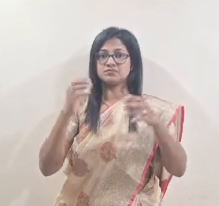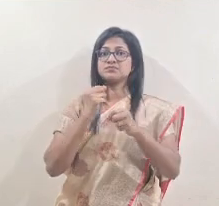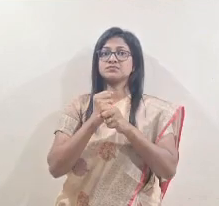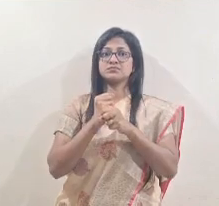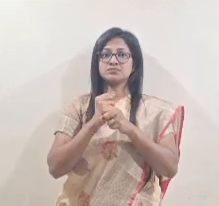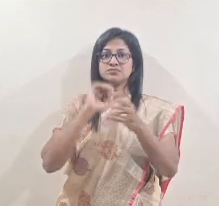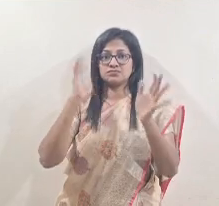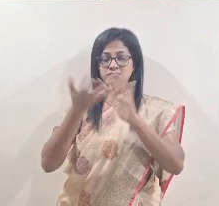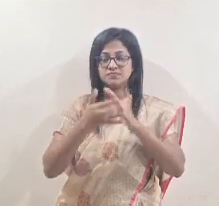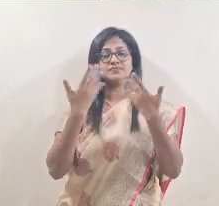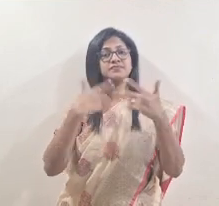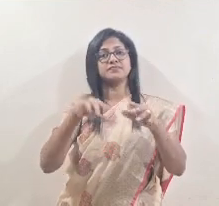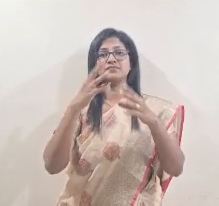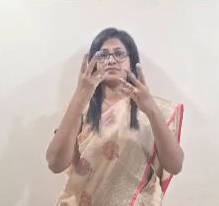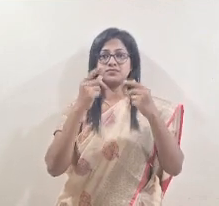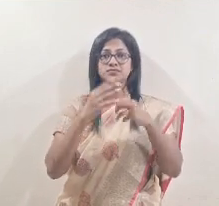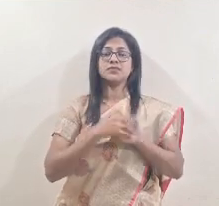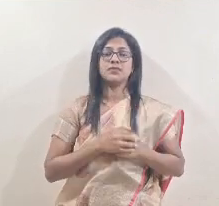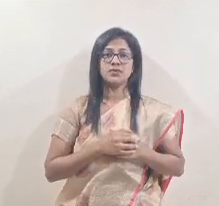any resolution.